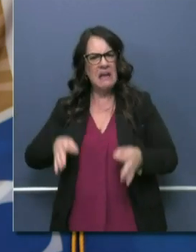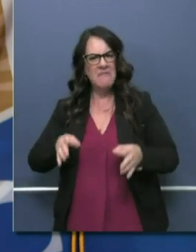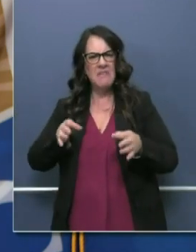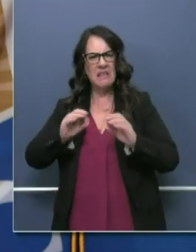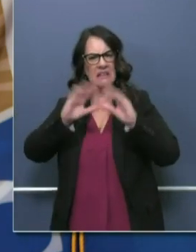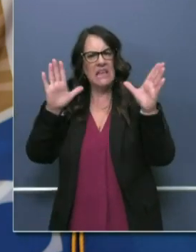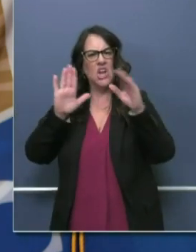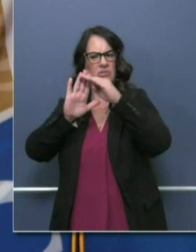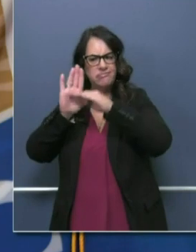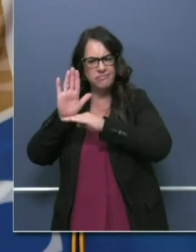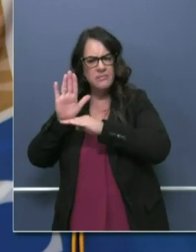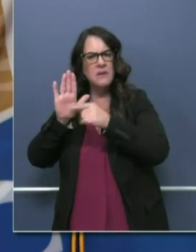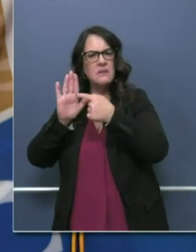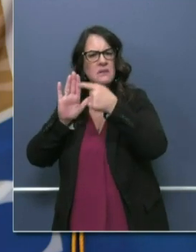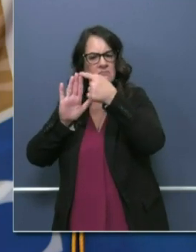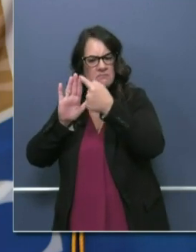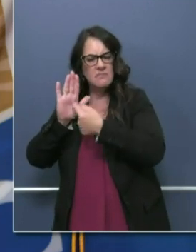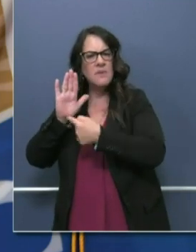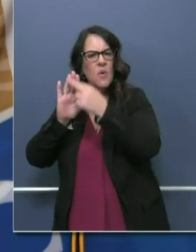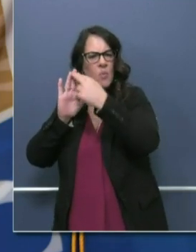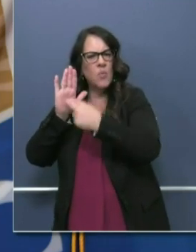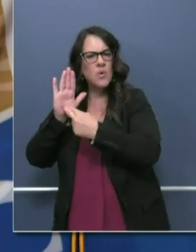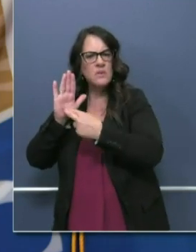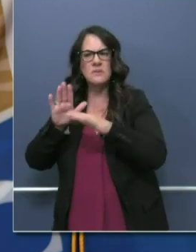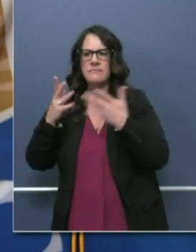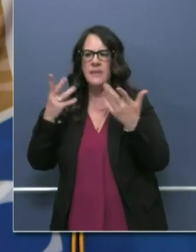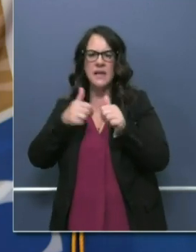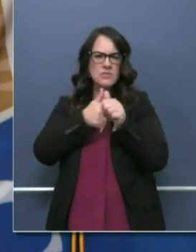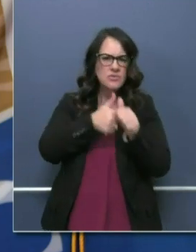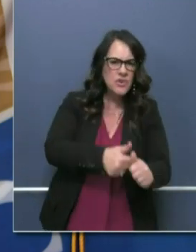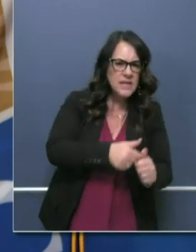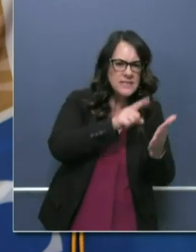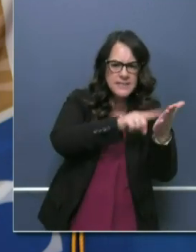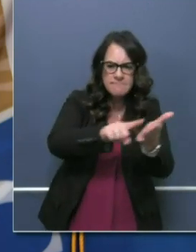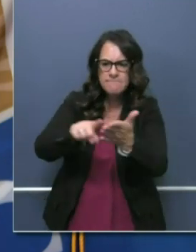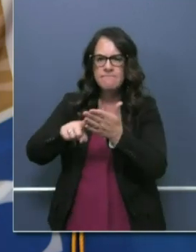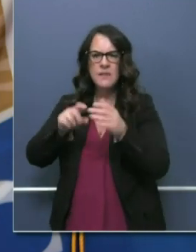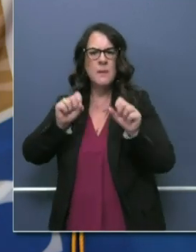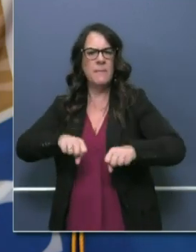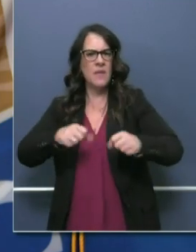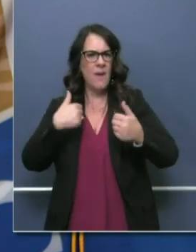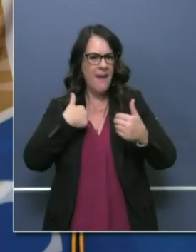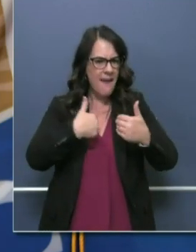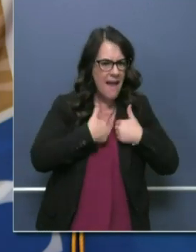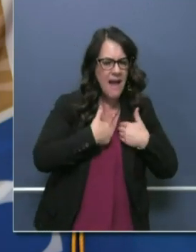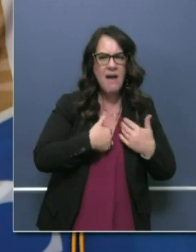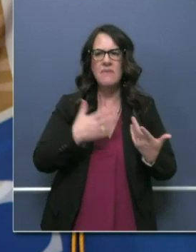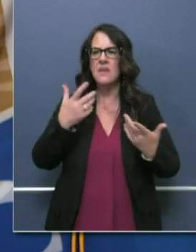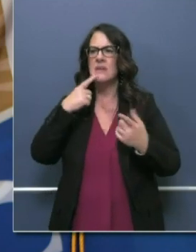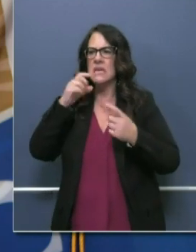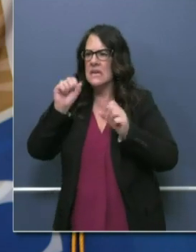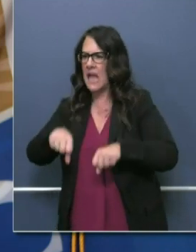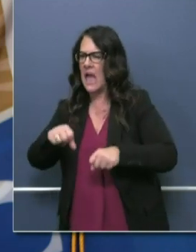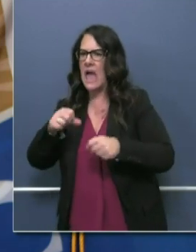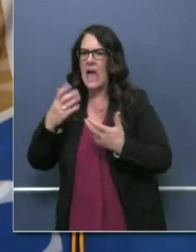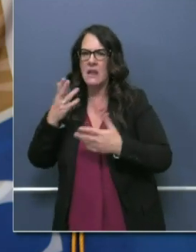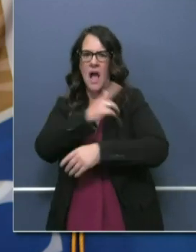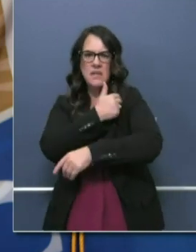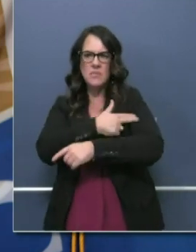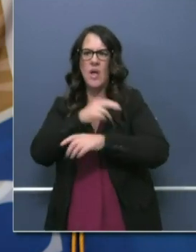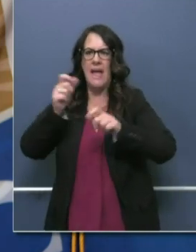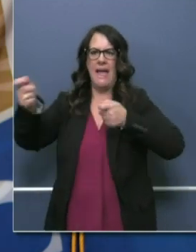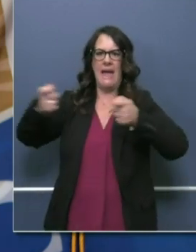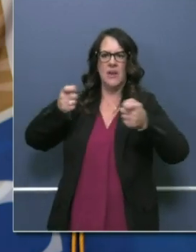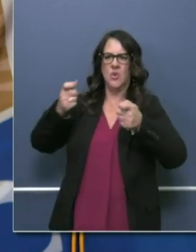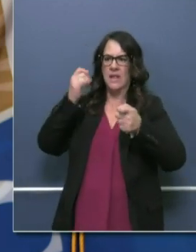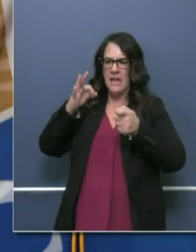the testing protocols, in terms of the tracing capacity, in terms of the ability to meet hospital surge, ability